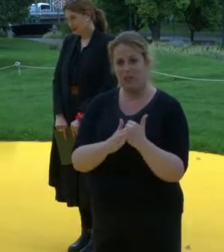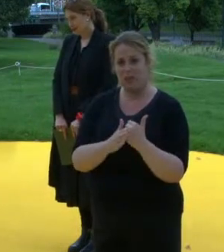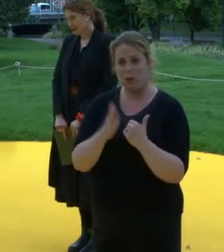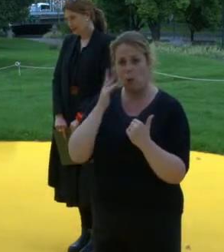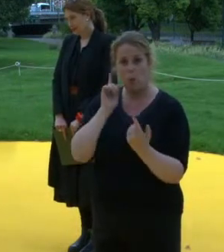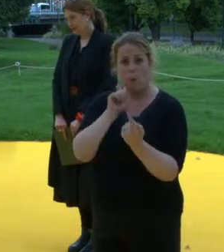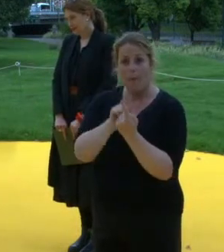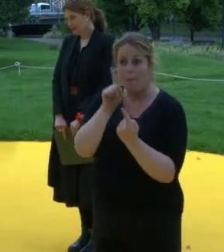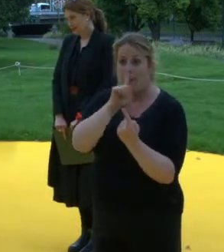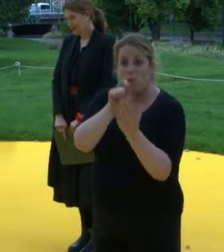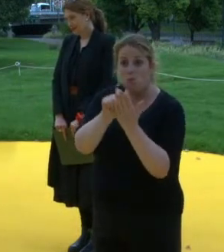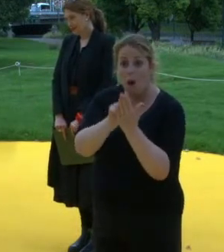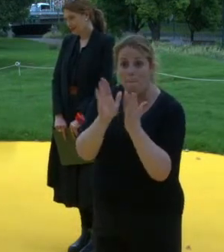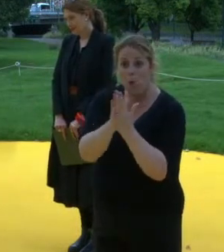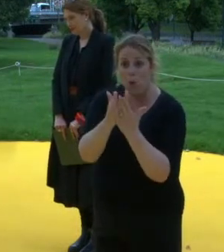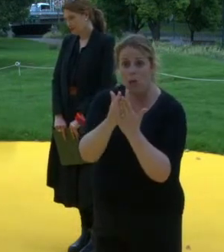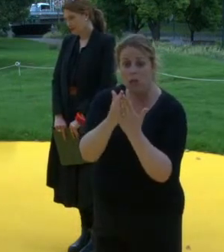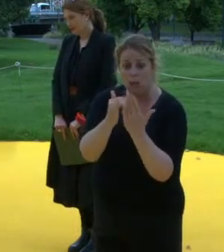looked like me. So